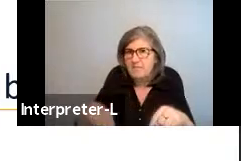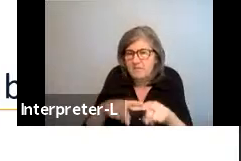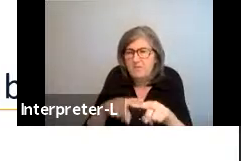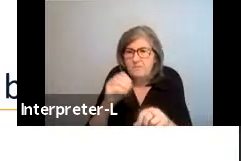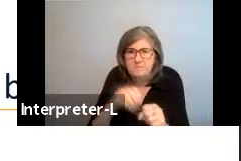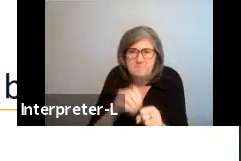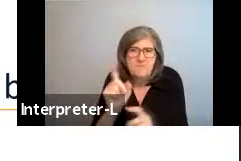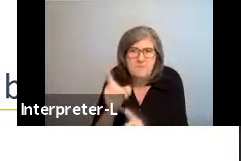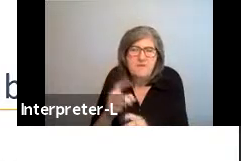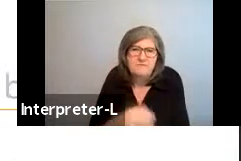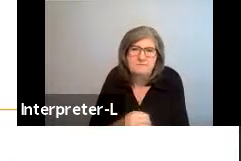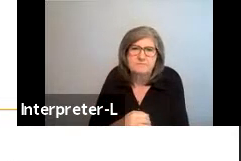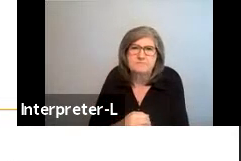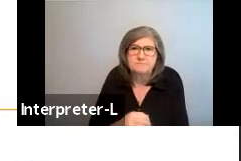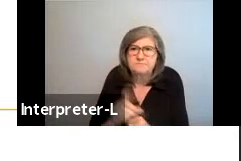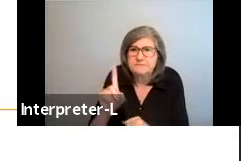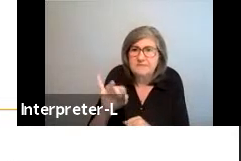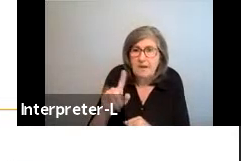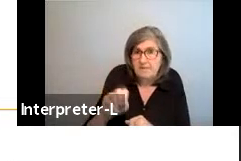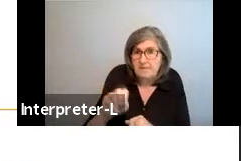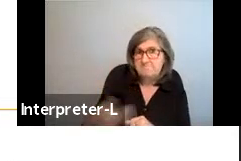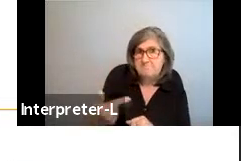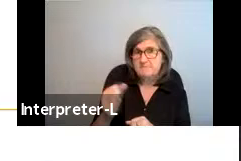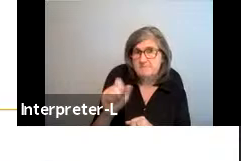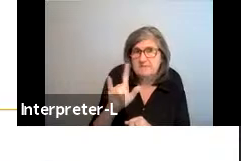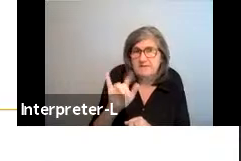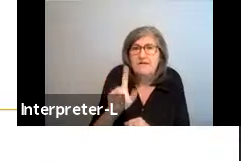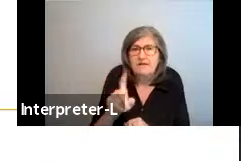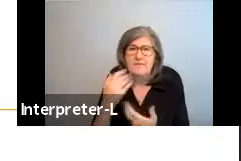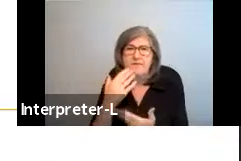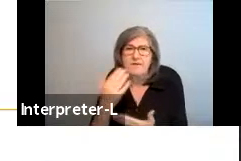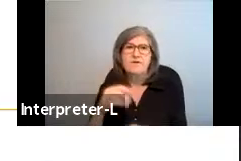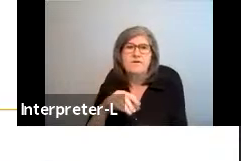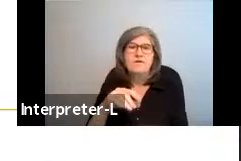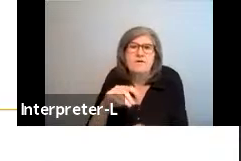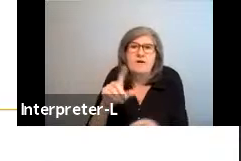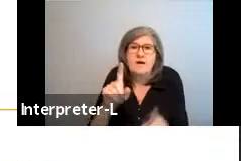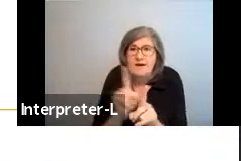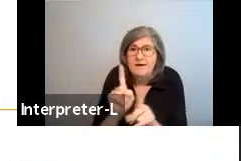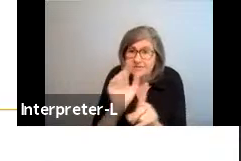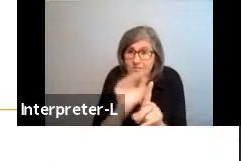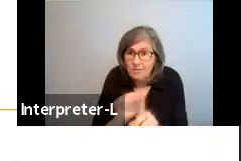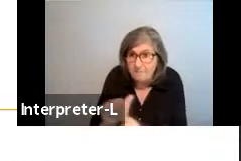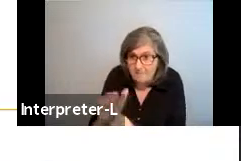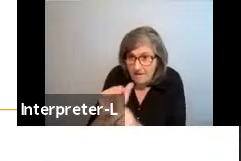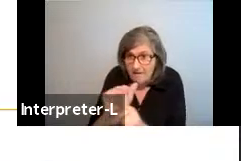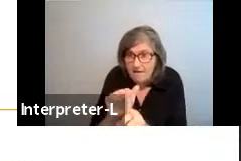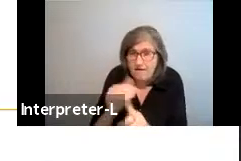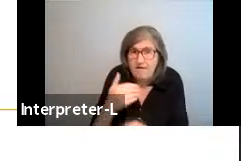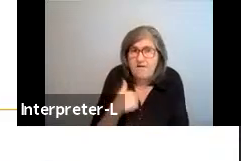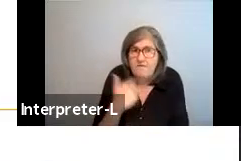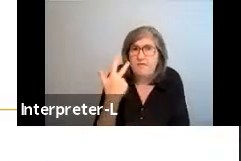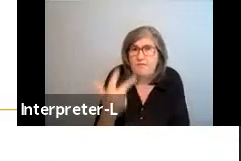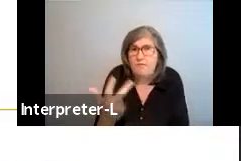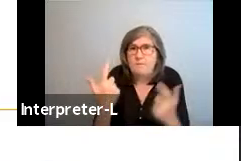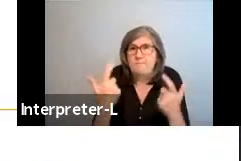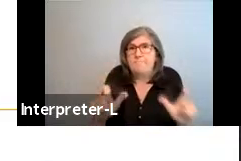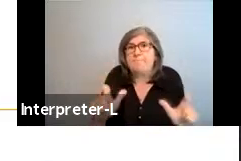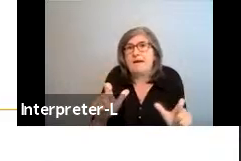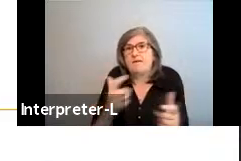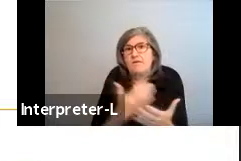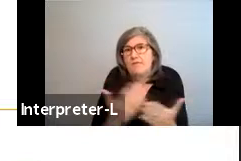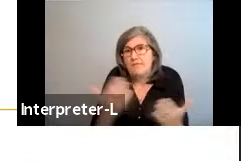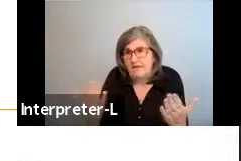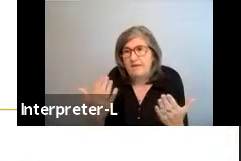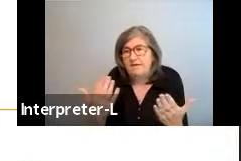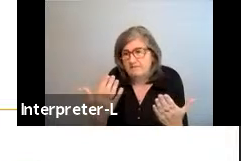moment. Dominique, if you want to hit the next slide. Just as a reminder, there are 3 major tools